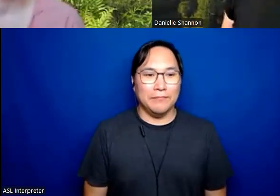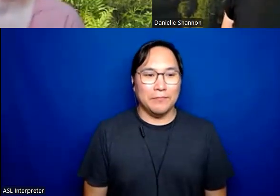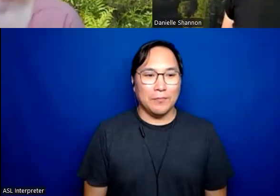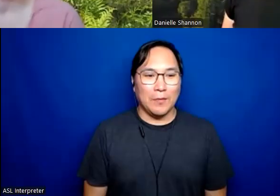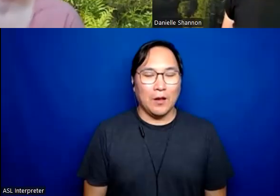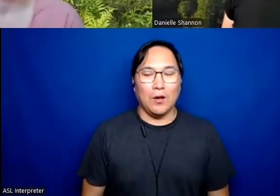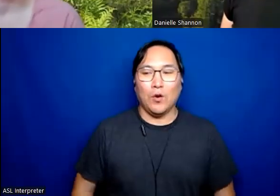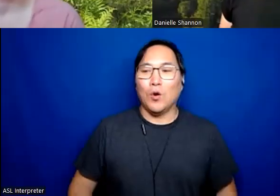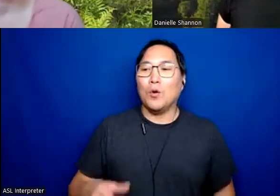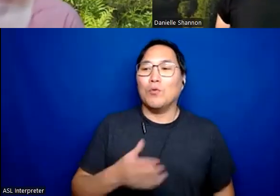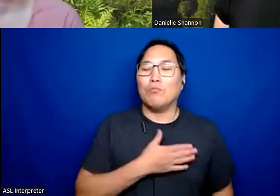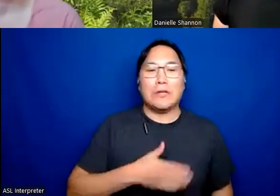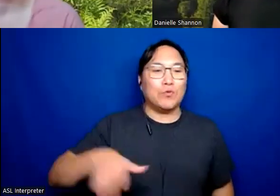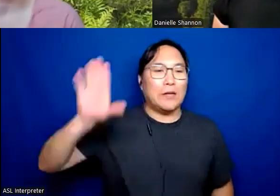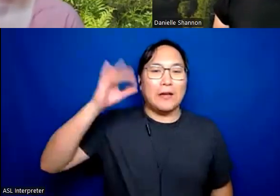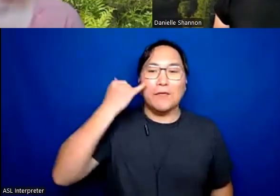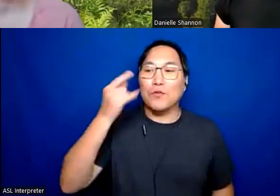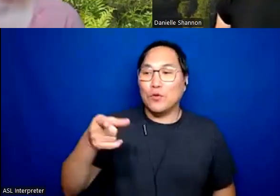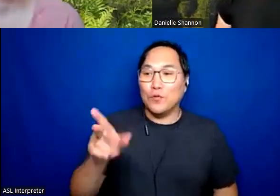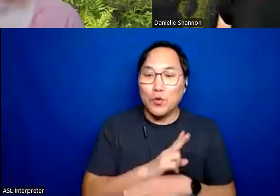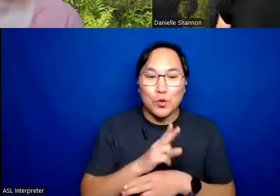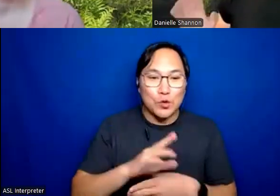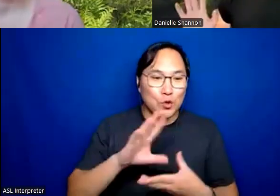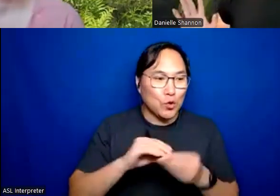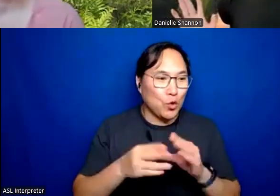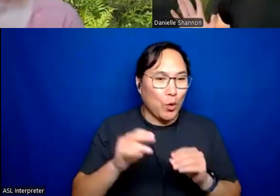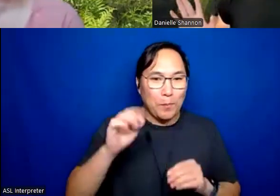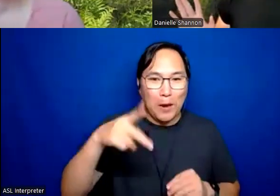Raise your hand if you've used a story map.